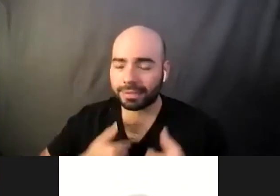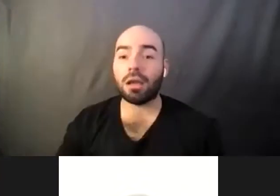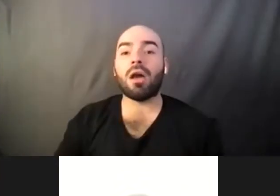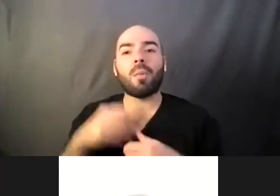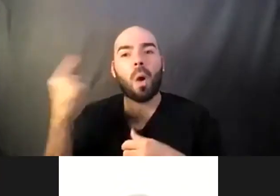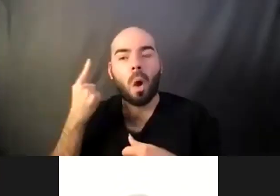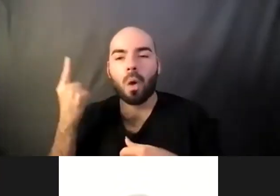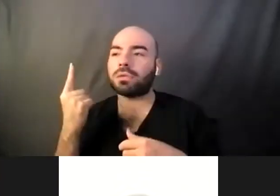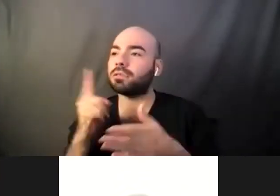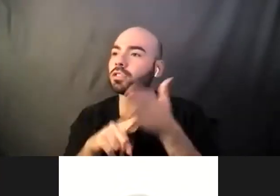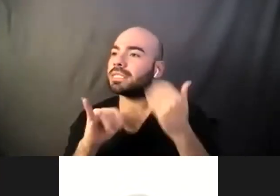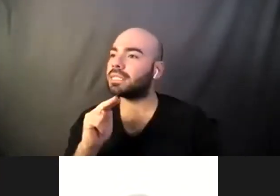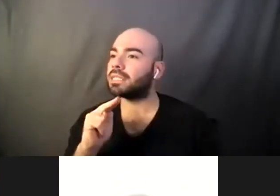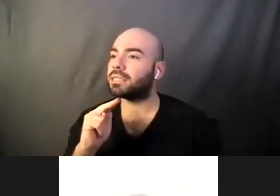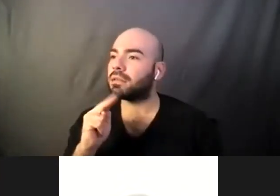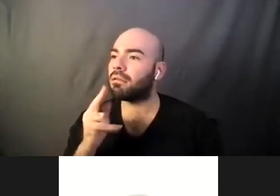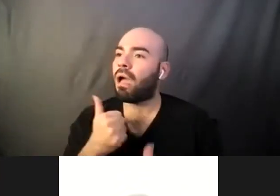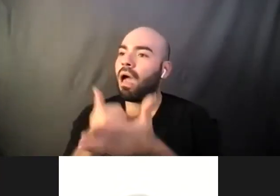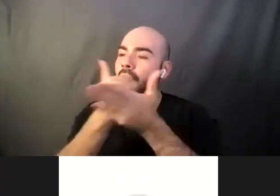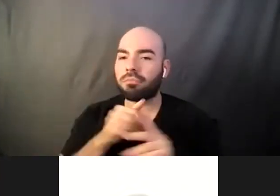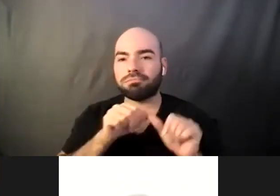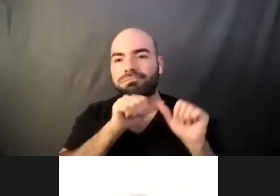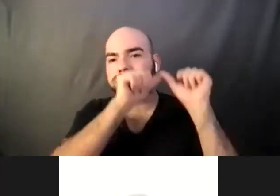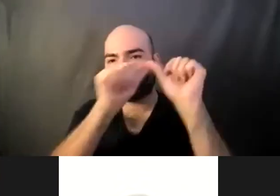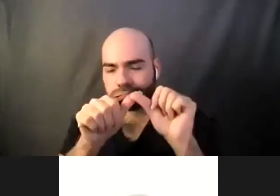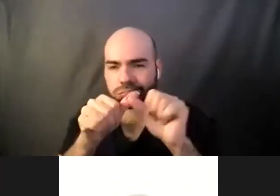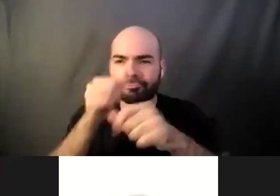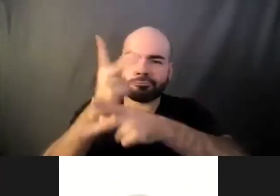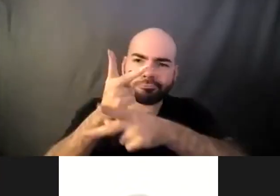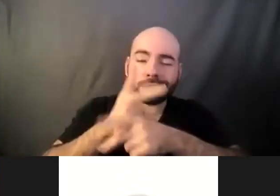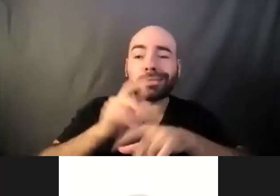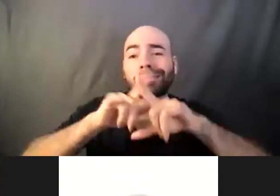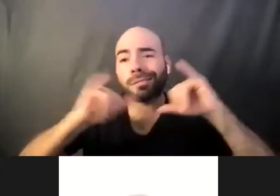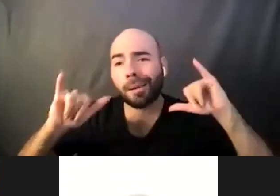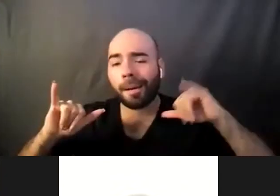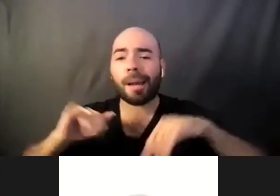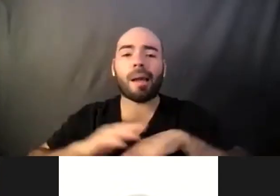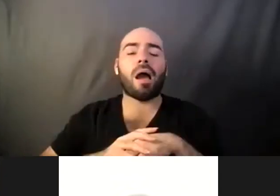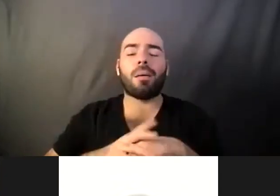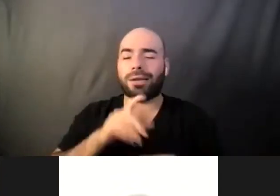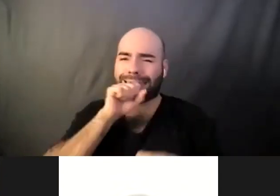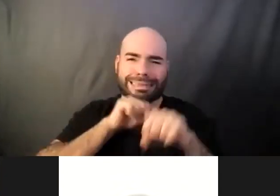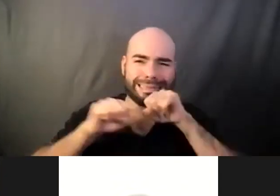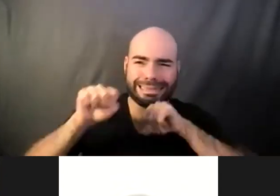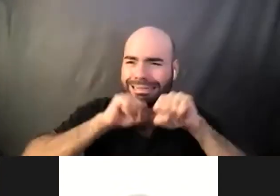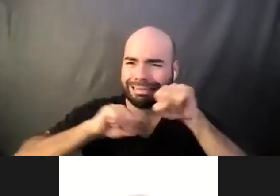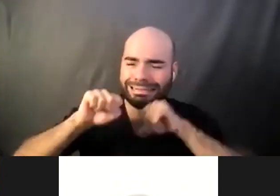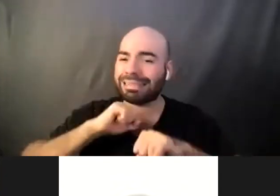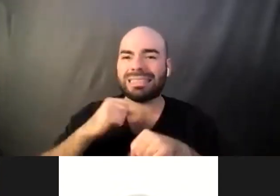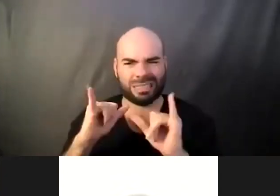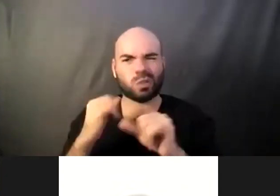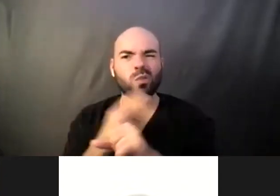in helps me sustain myself while I go through the trials and the fires of using this artwork